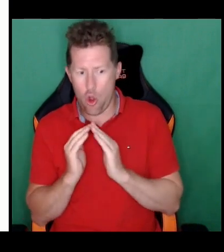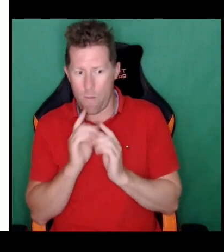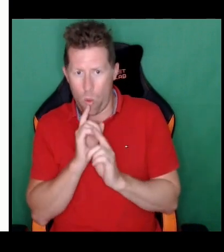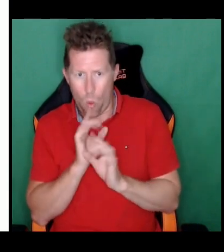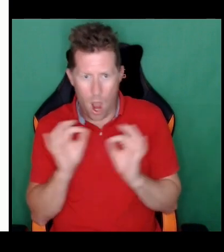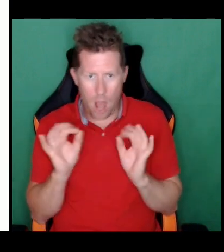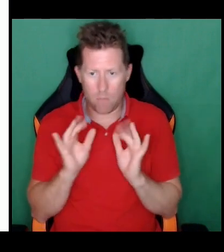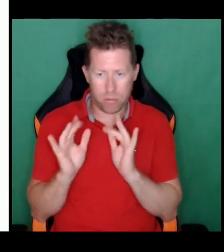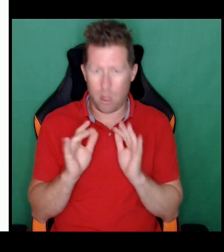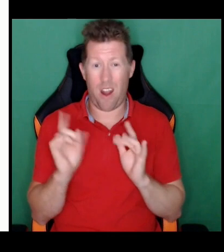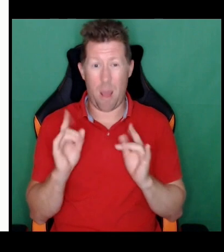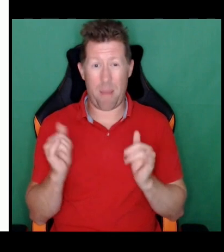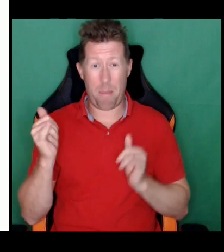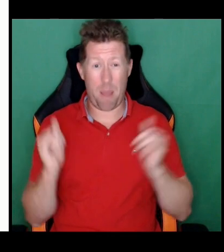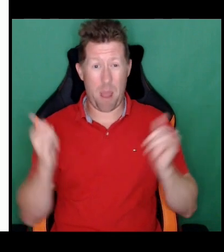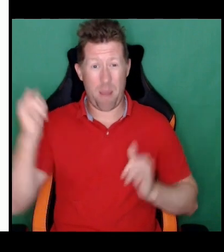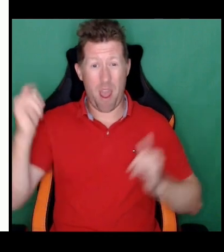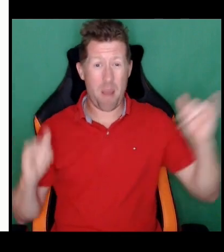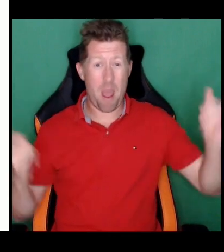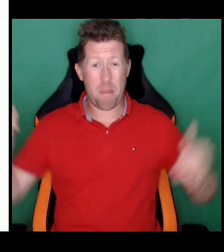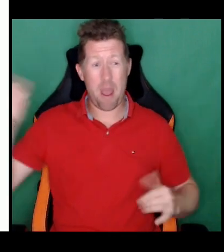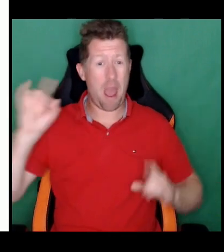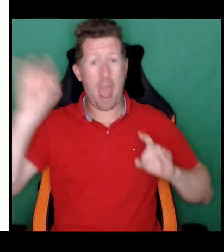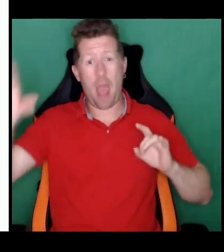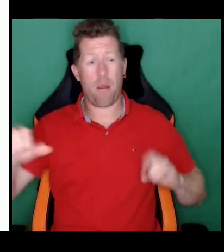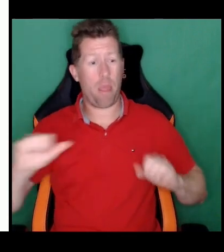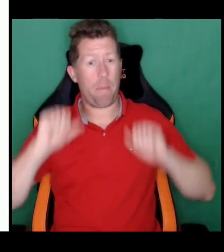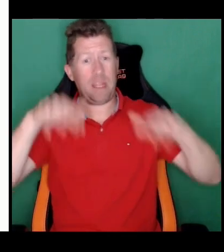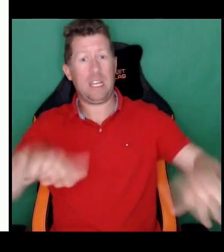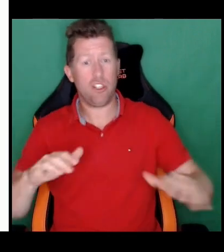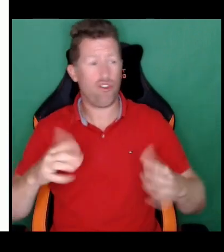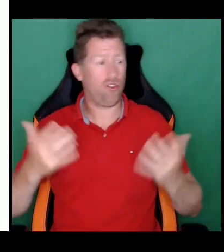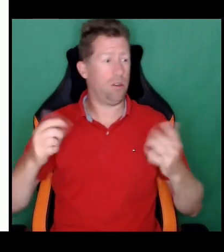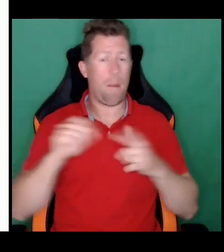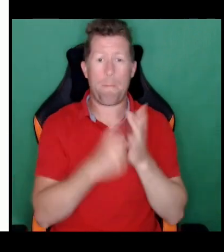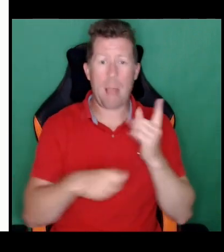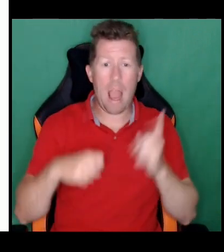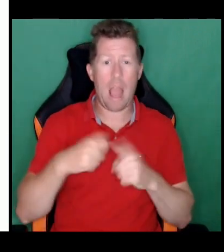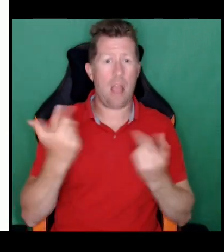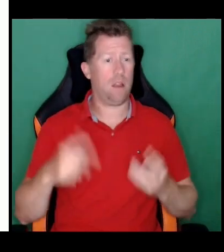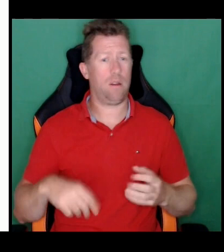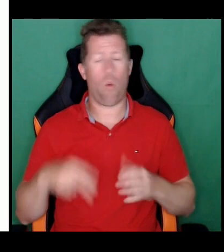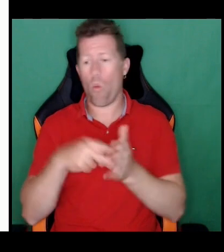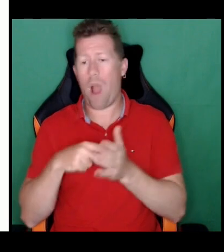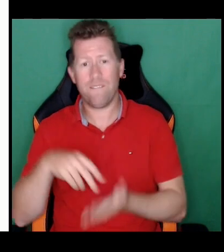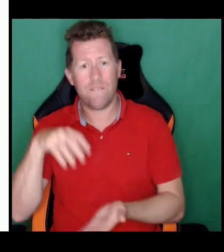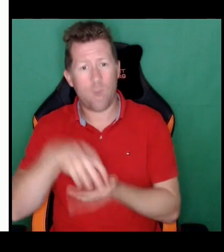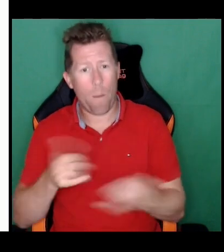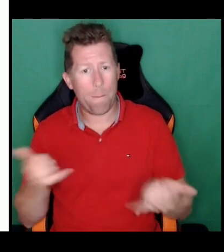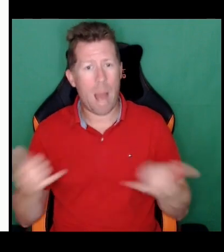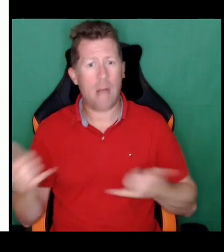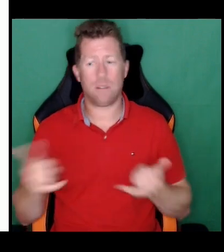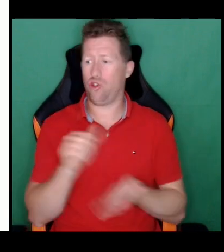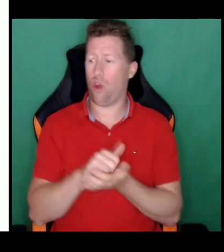into, almost everywhere. So they're in outdoor spaces, parks, public transport hubs, shopping